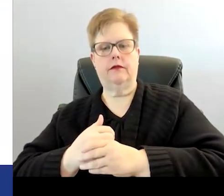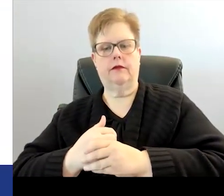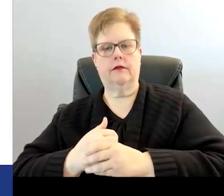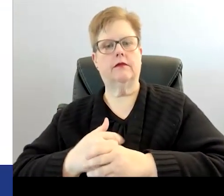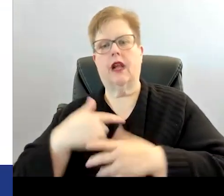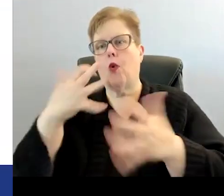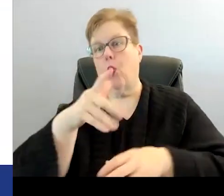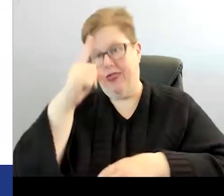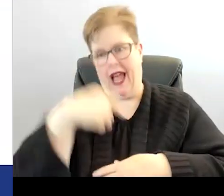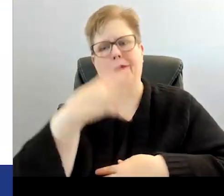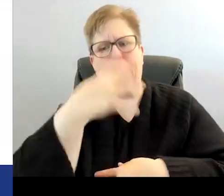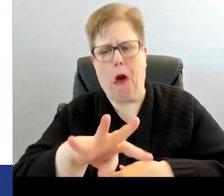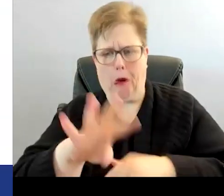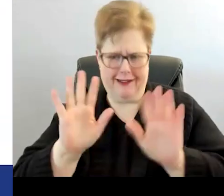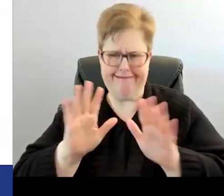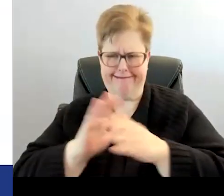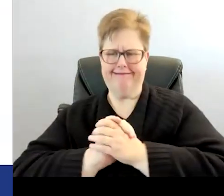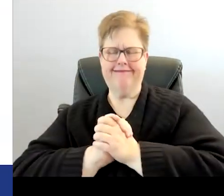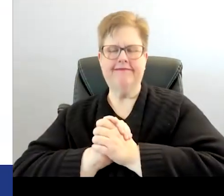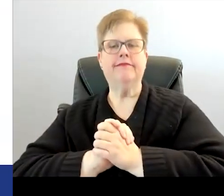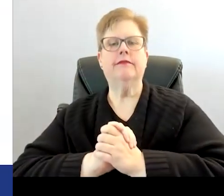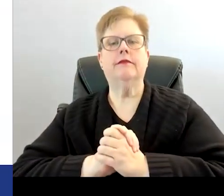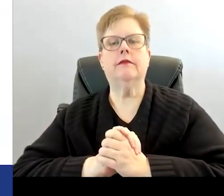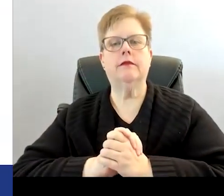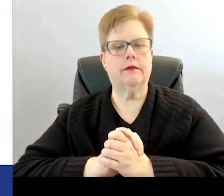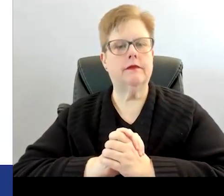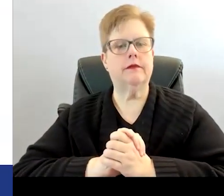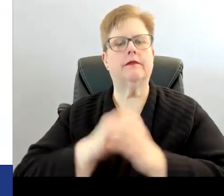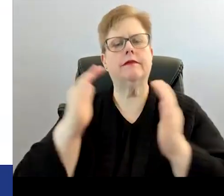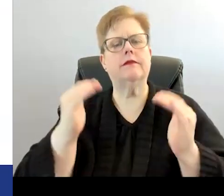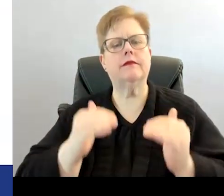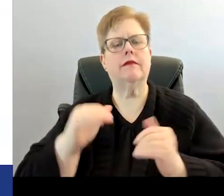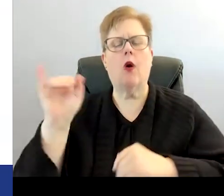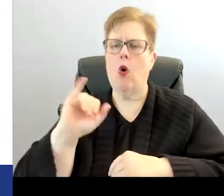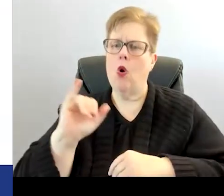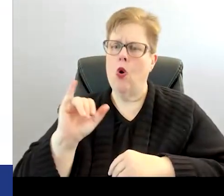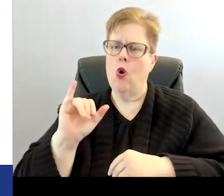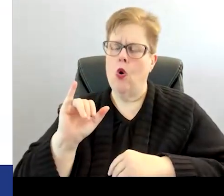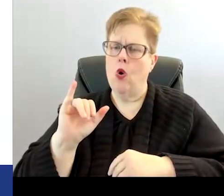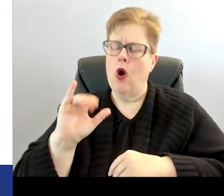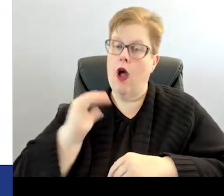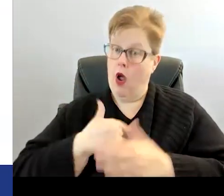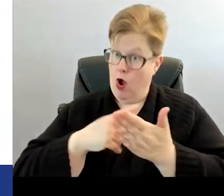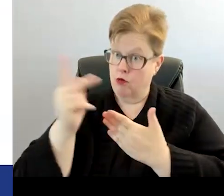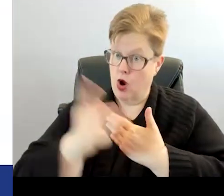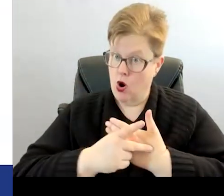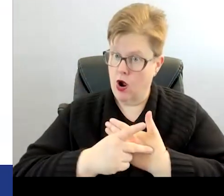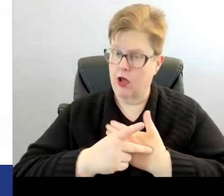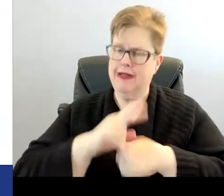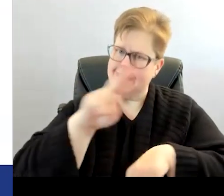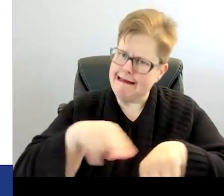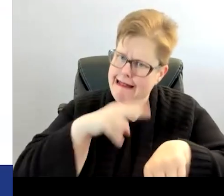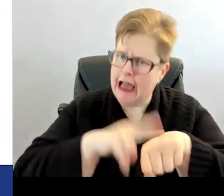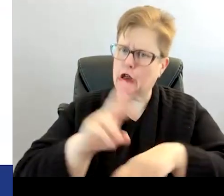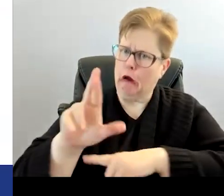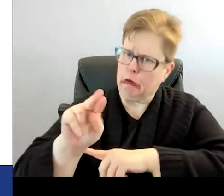I just don't want you to think I'm ignoring you. But next, I also want to highlight our programs are nationally